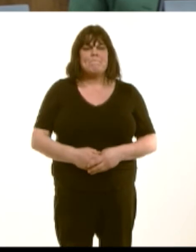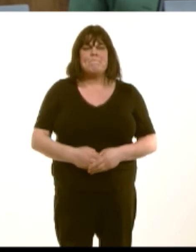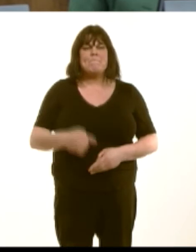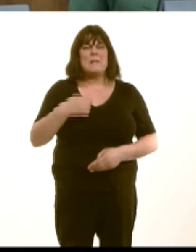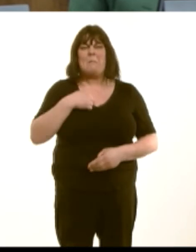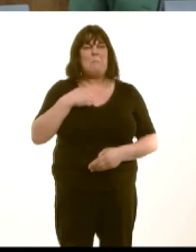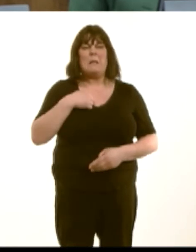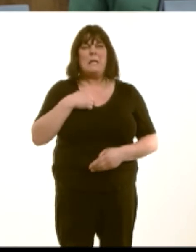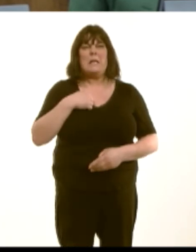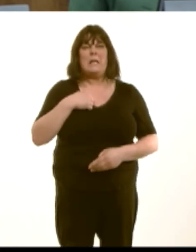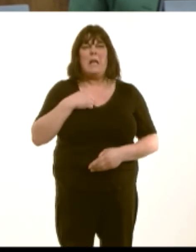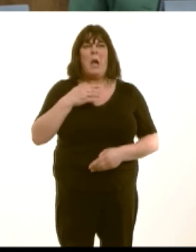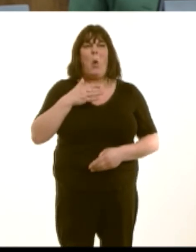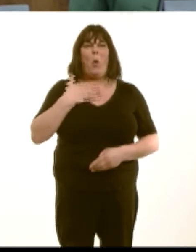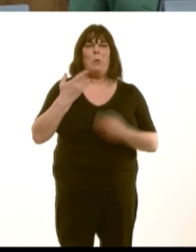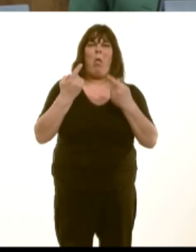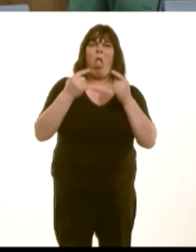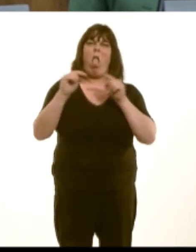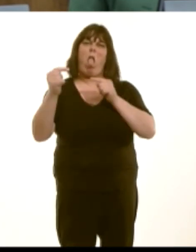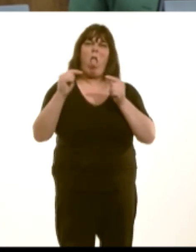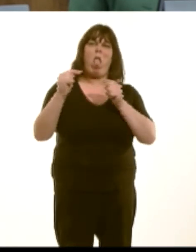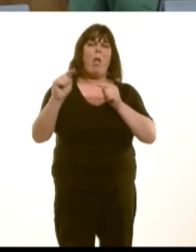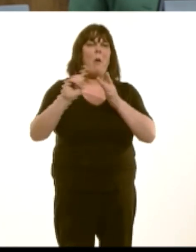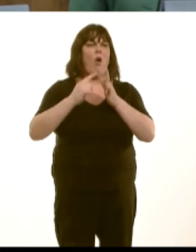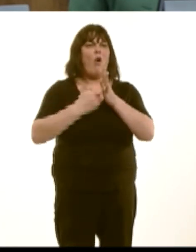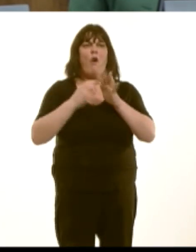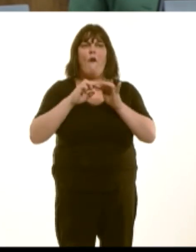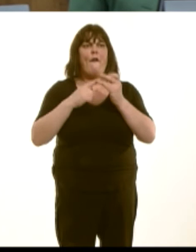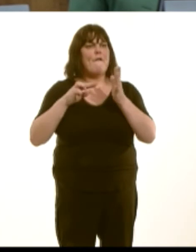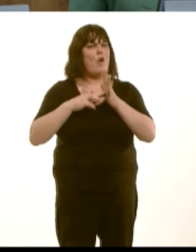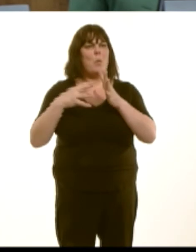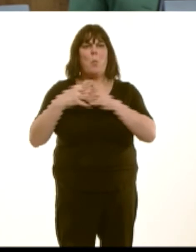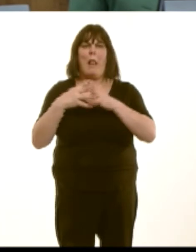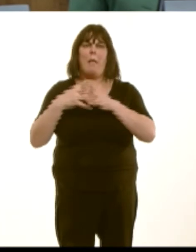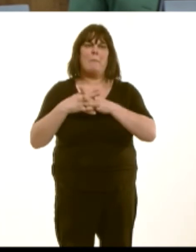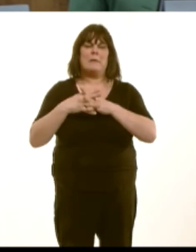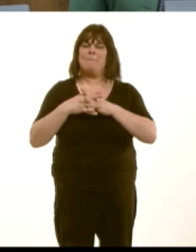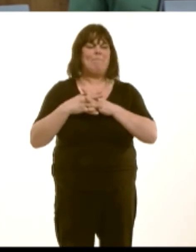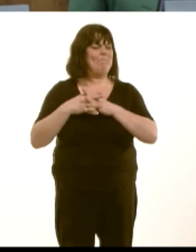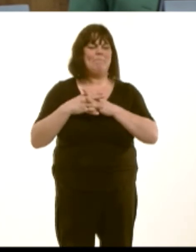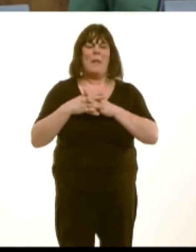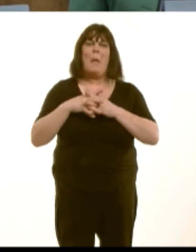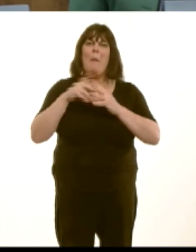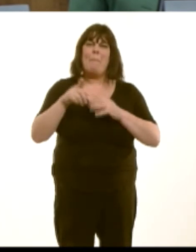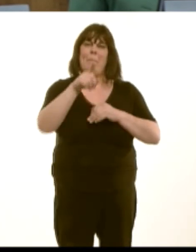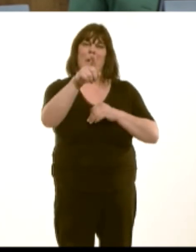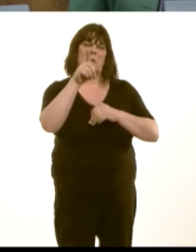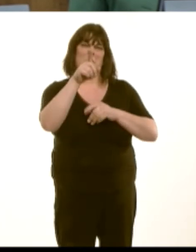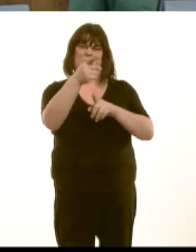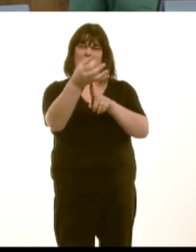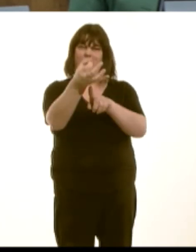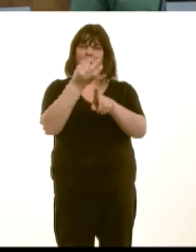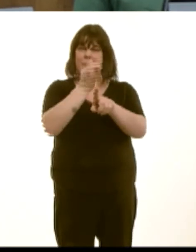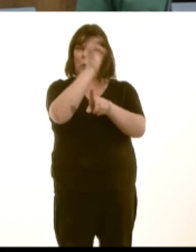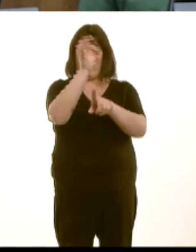have wished his case to be raised in this assembly. It was the choice of the person who posed the question. We